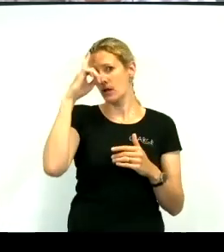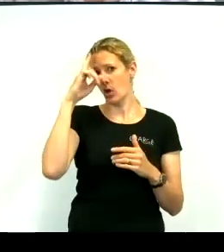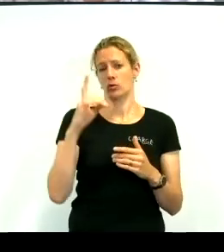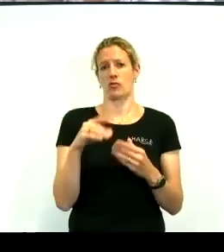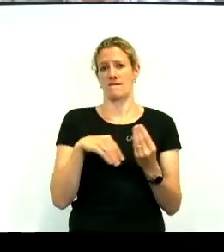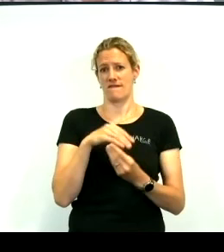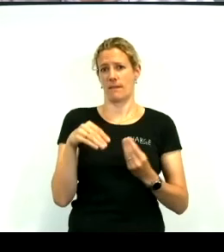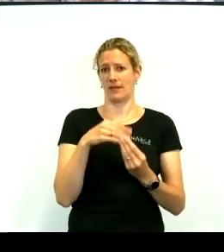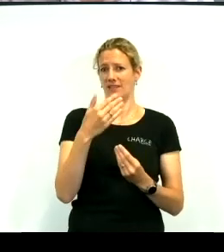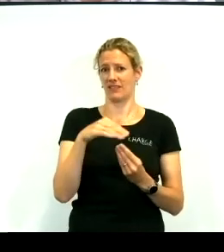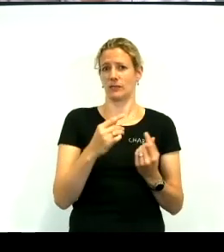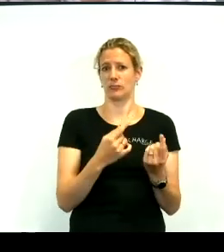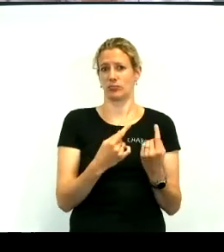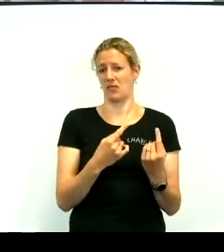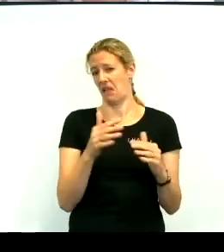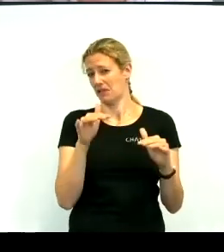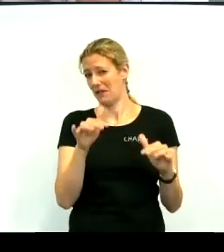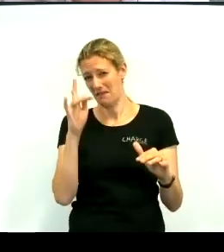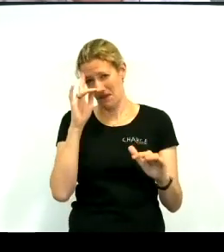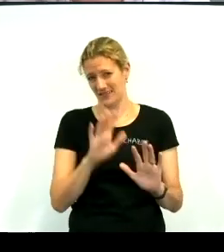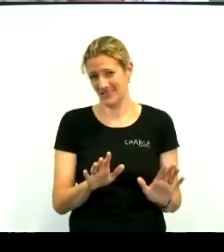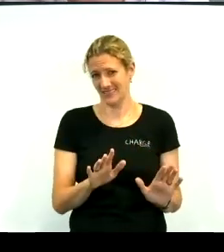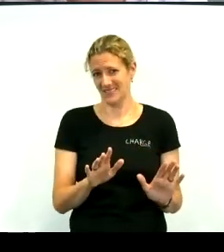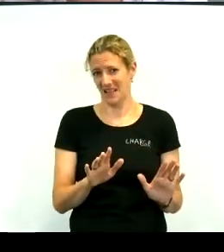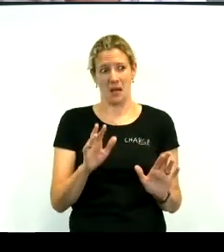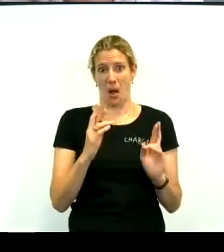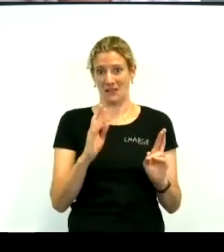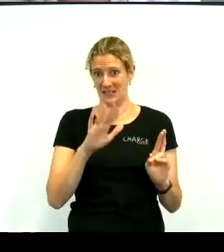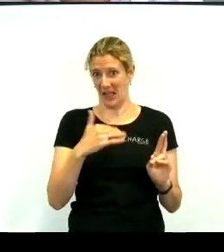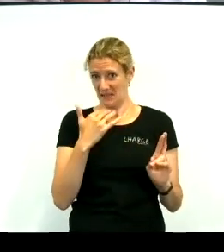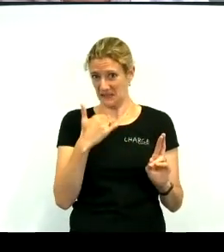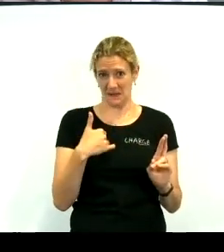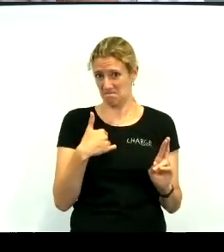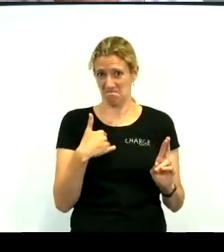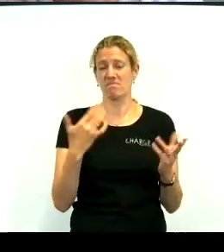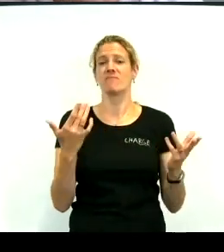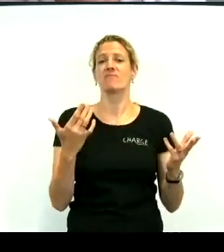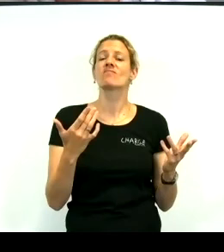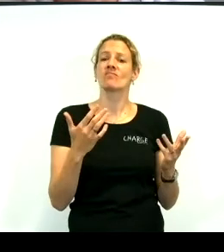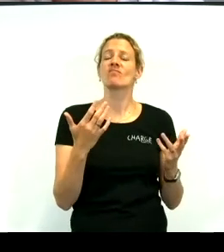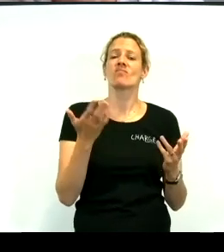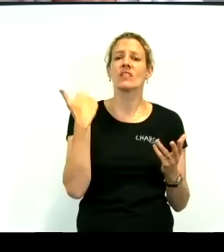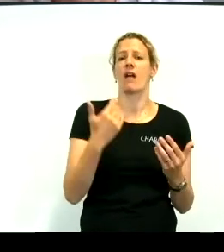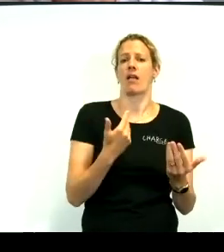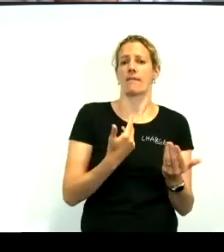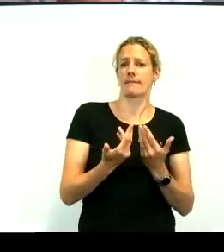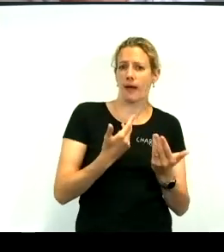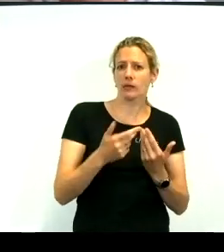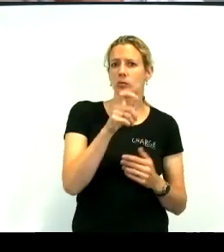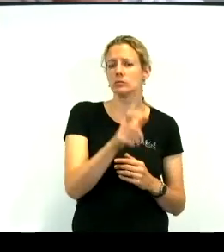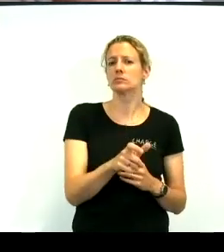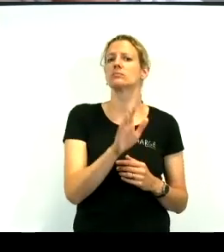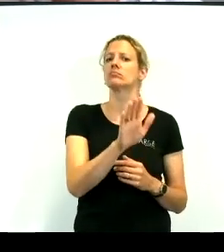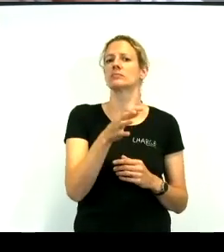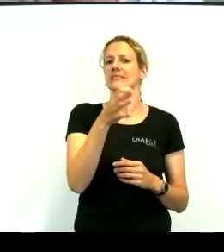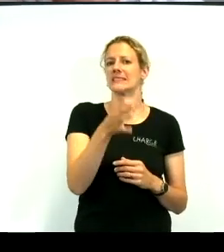I hope you don't mind me sharing this. That when we had a consultation, your son was not going to the bathroom, and I said, well, they need to go